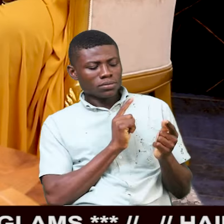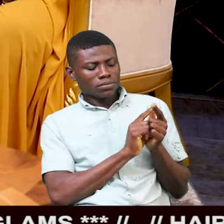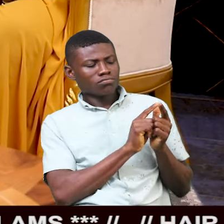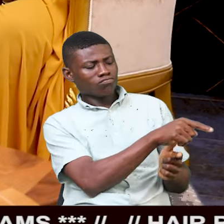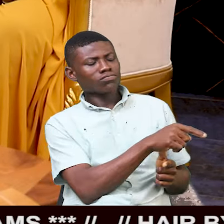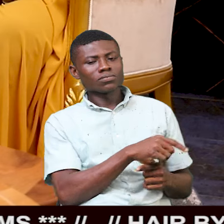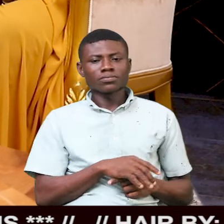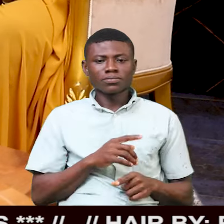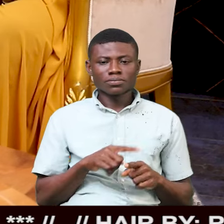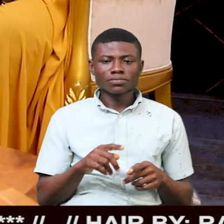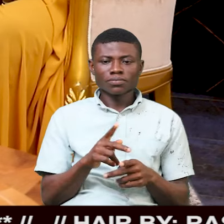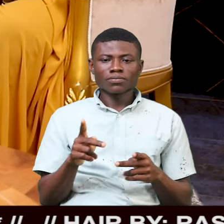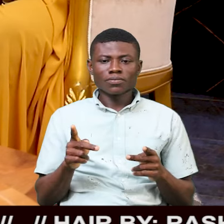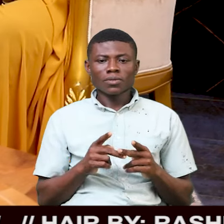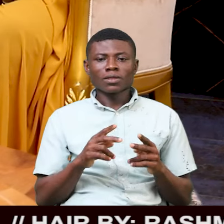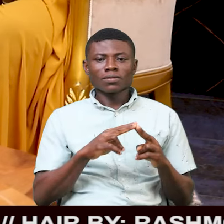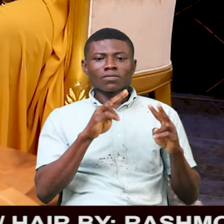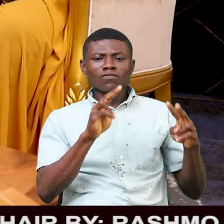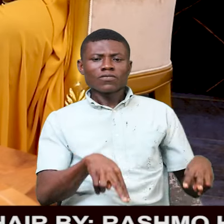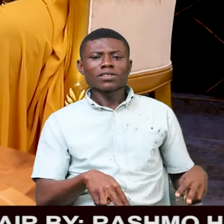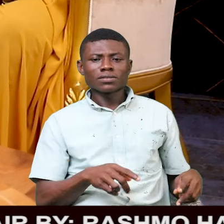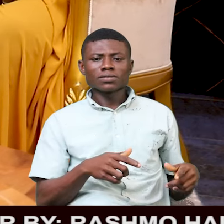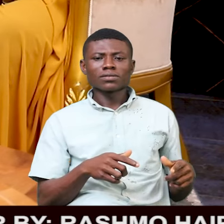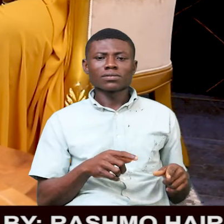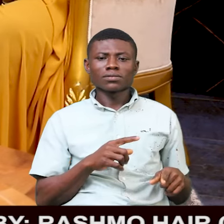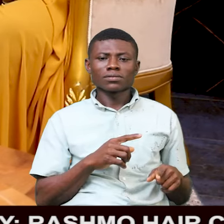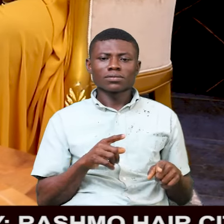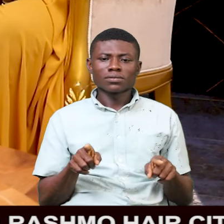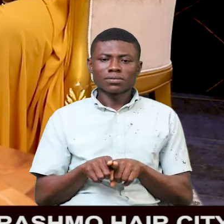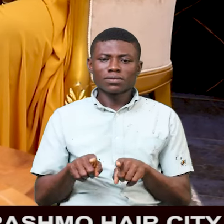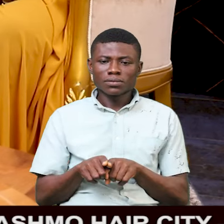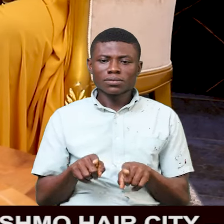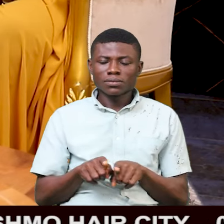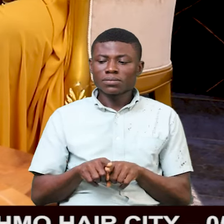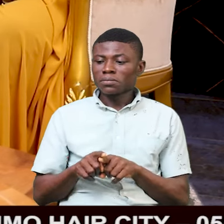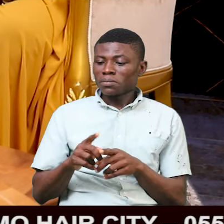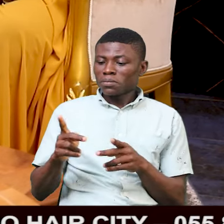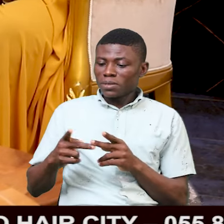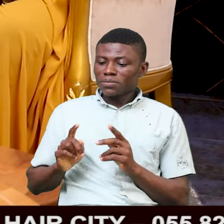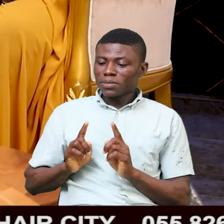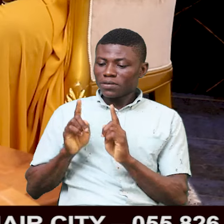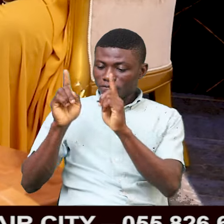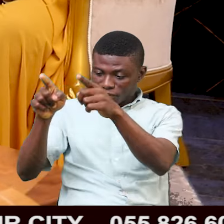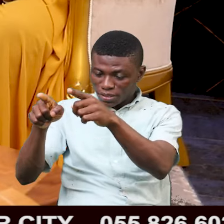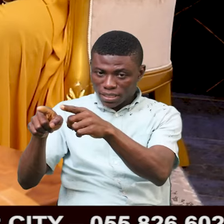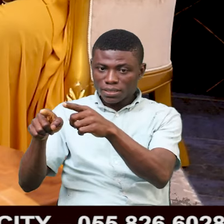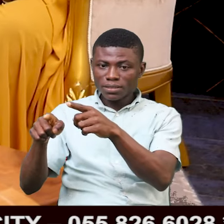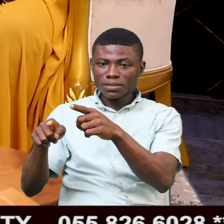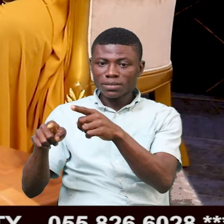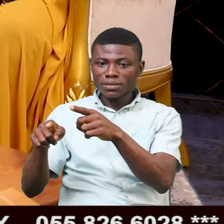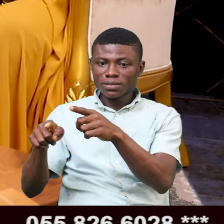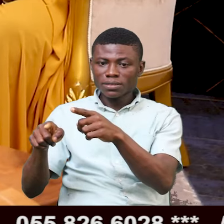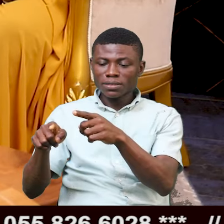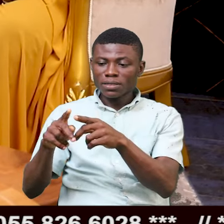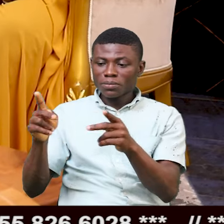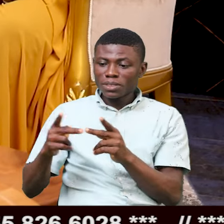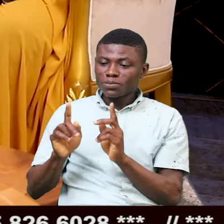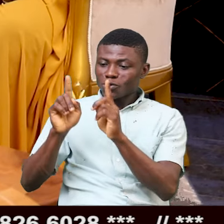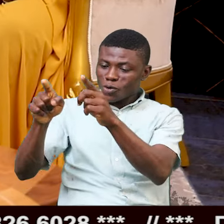about it. Wow. Baby, your fee by your crassism. Baby, I'm you crone a nucrete ye. Baby, I walk on